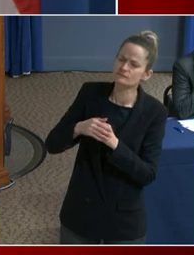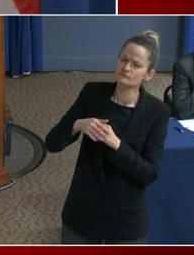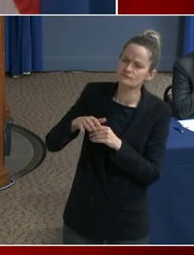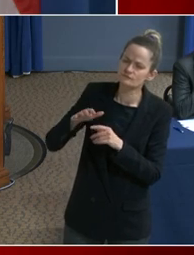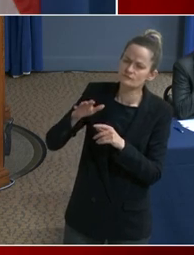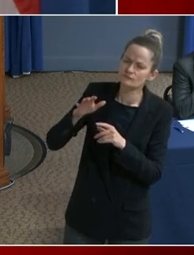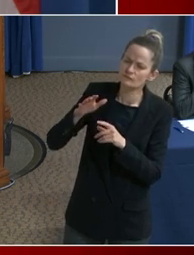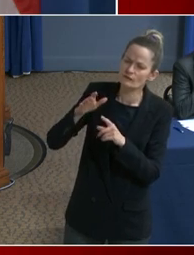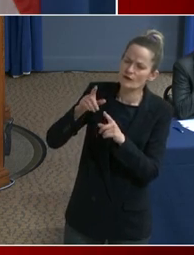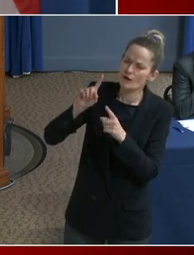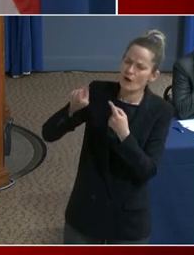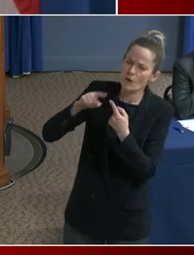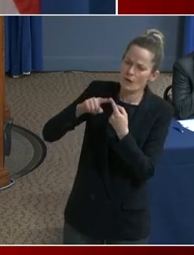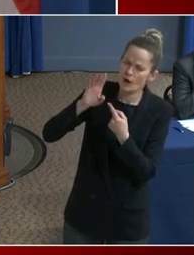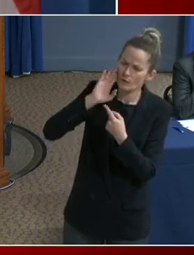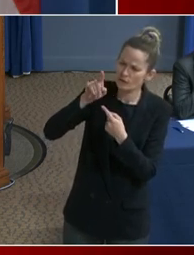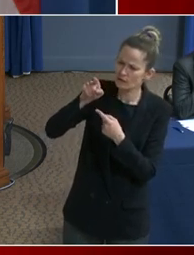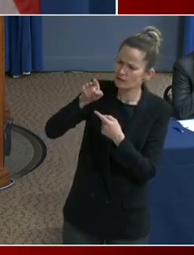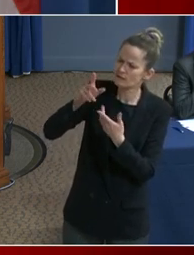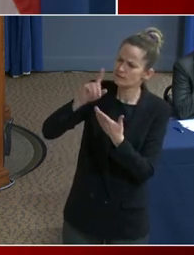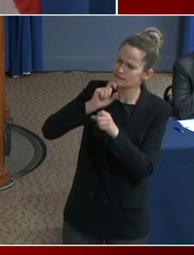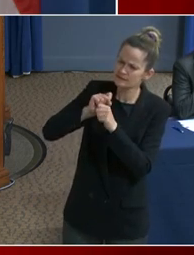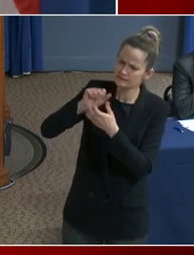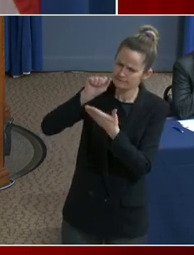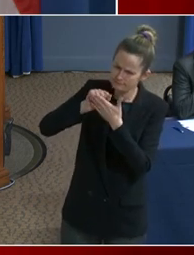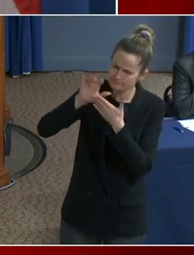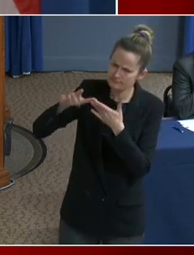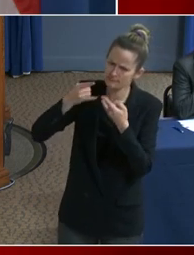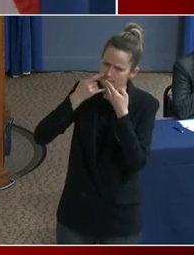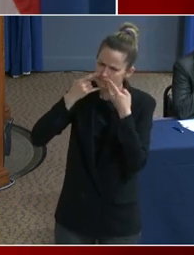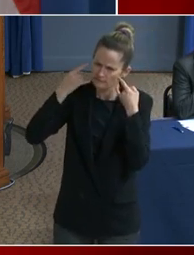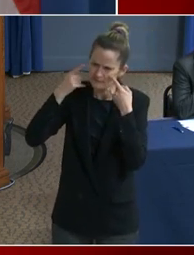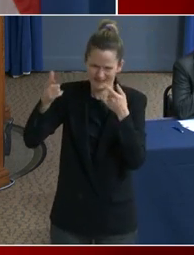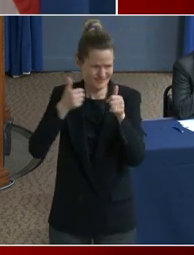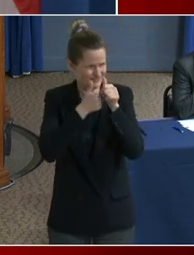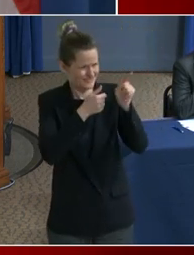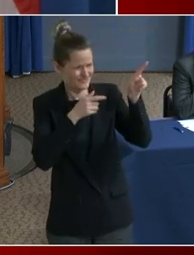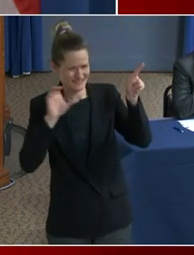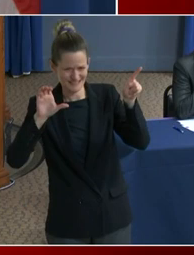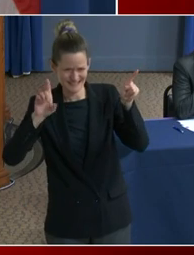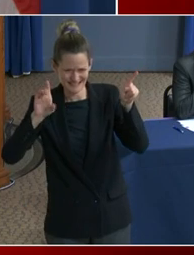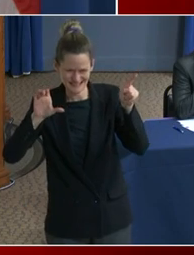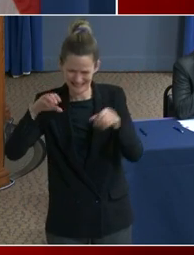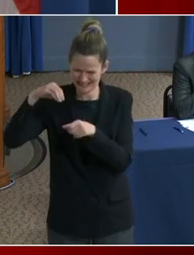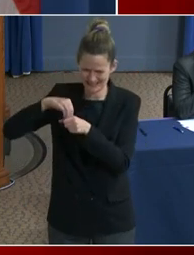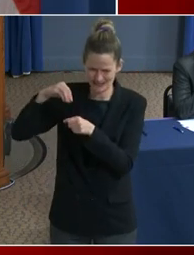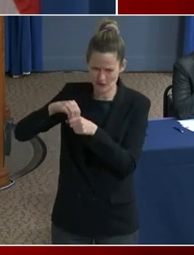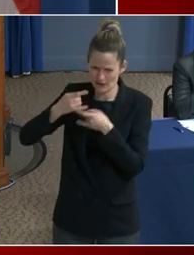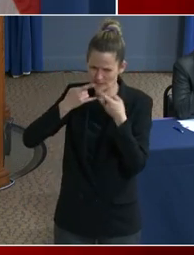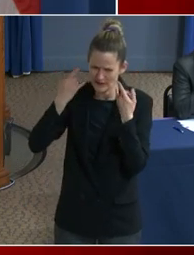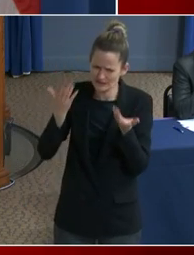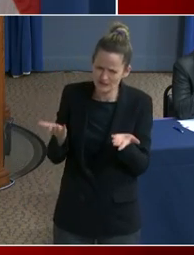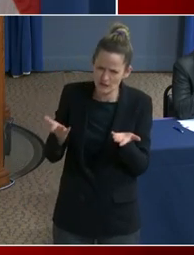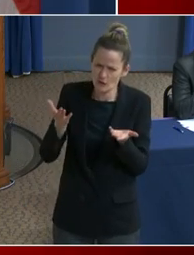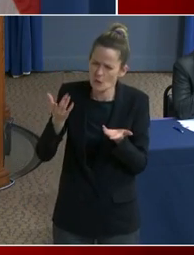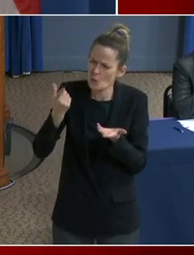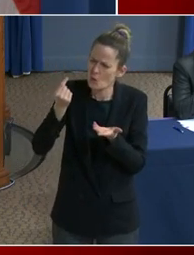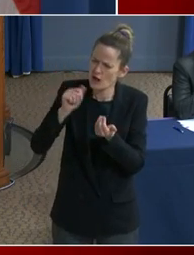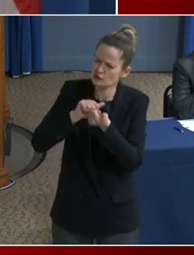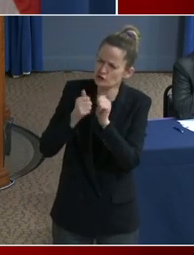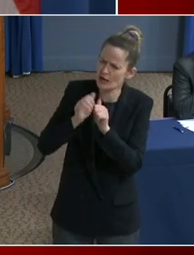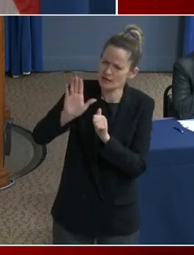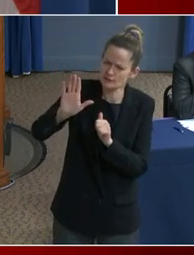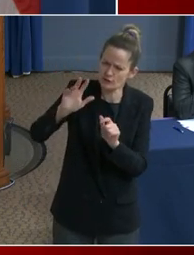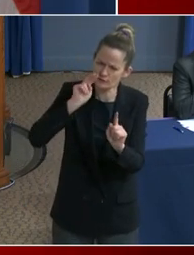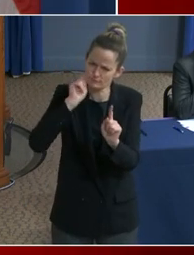of the indoor mask mandate as it is right now, and the CDC recommendations were exactly the same. Is what changed the Omicron variant?